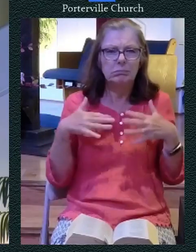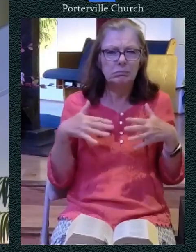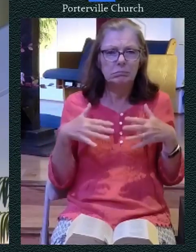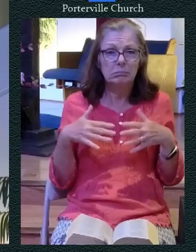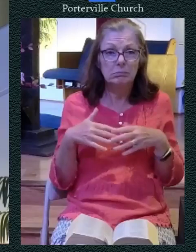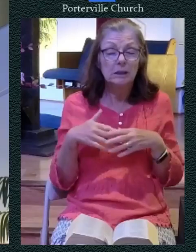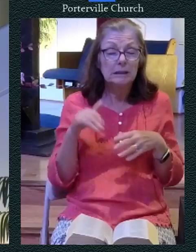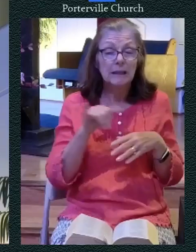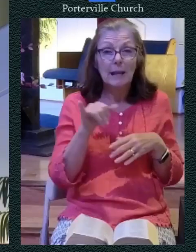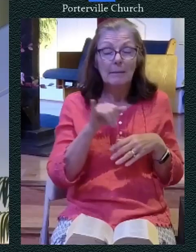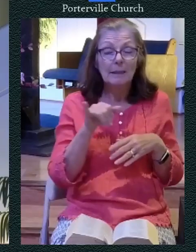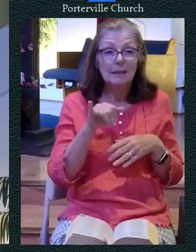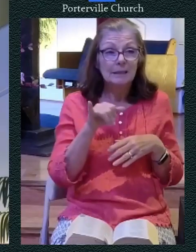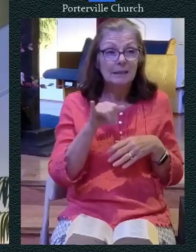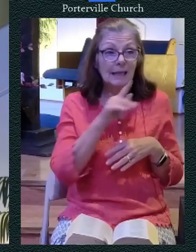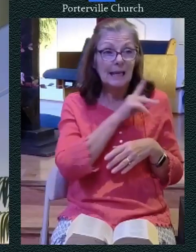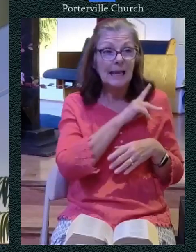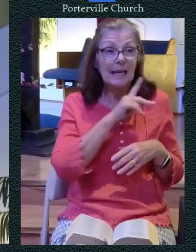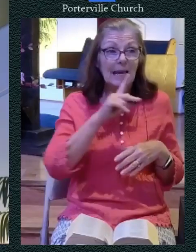and silent.